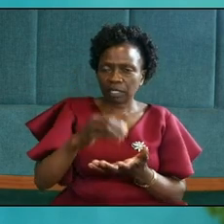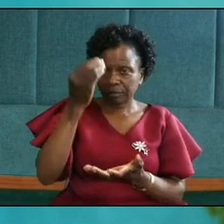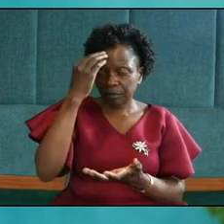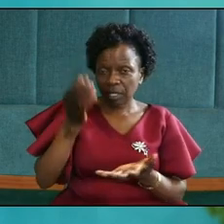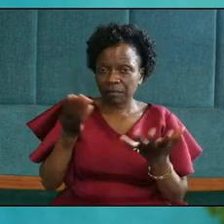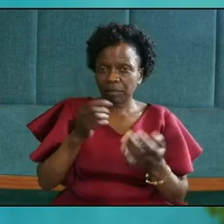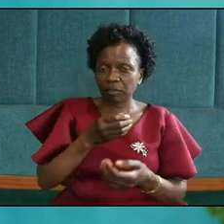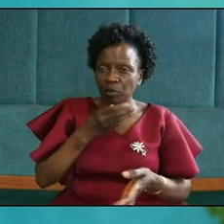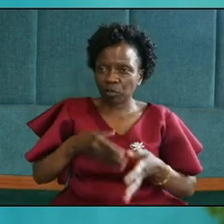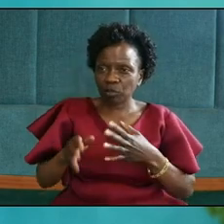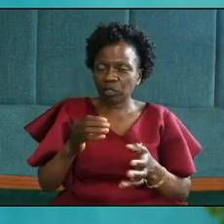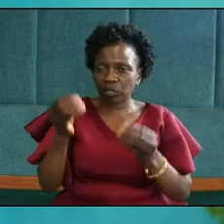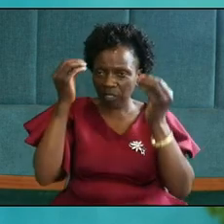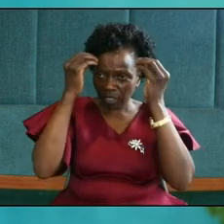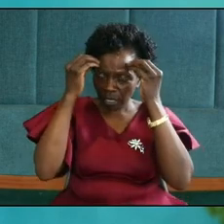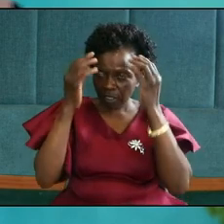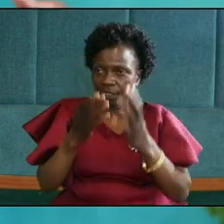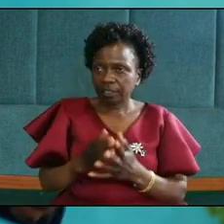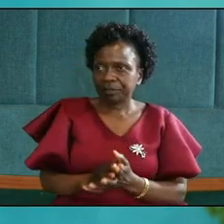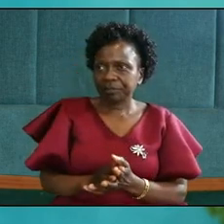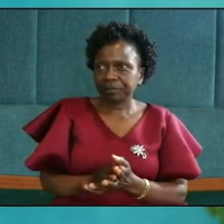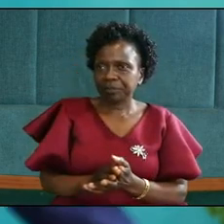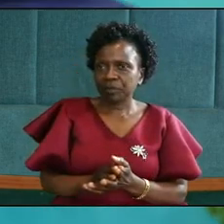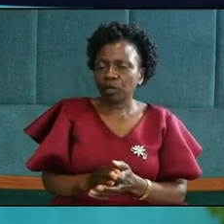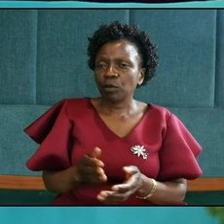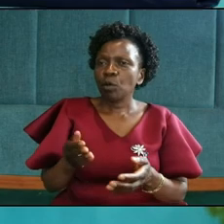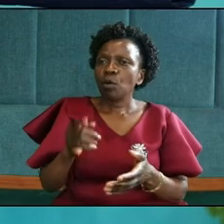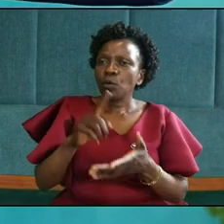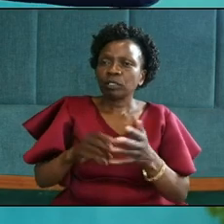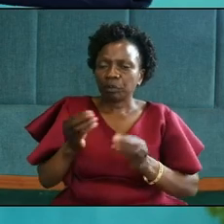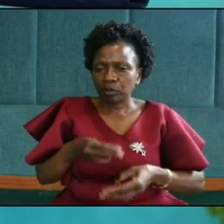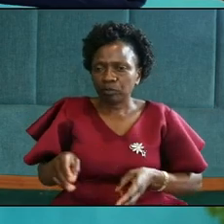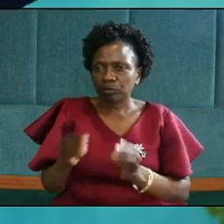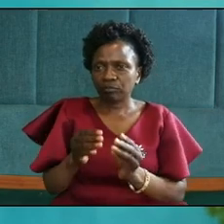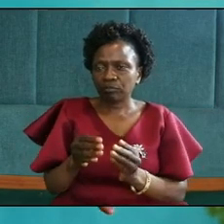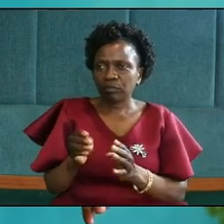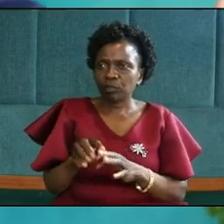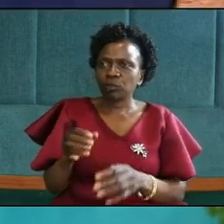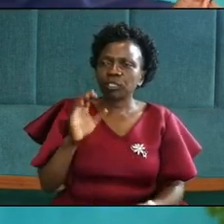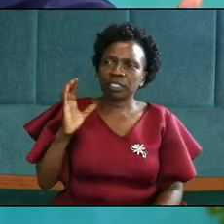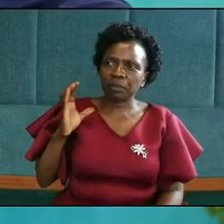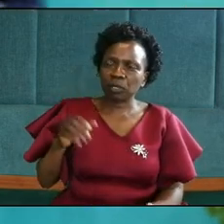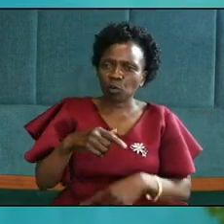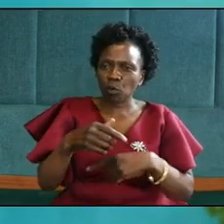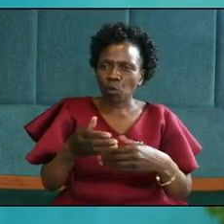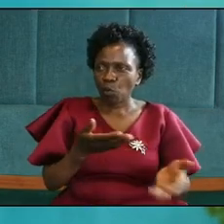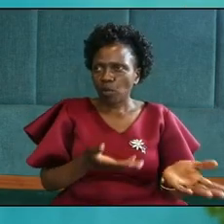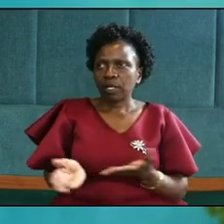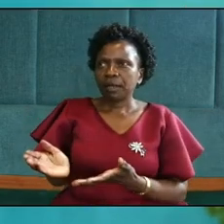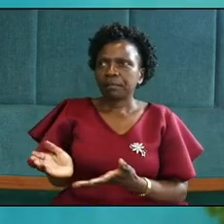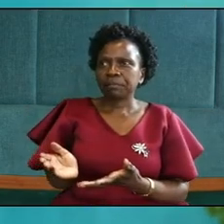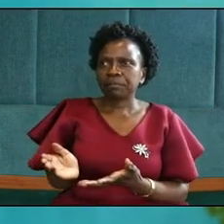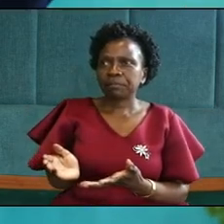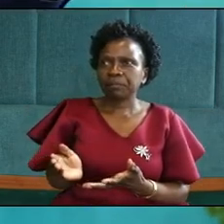opportunity to study there. What an opportunity. Welcome, my dear friends, to chaplaincy. Amen. Welcome and be with us. In a short